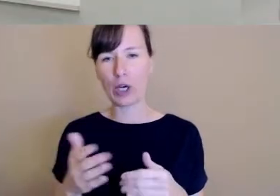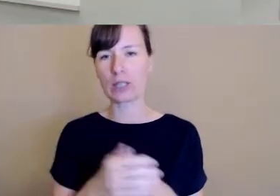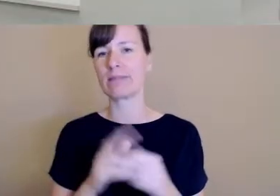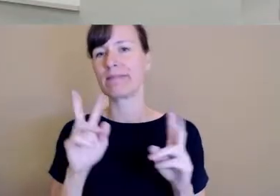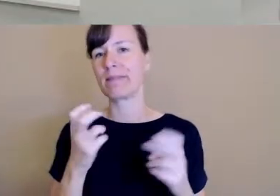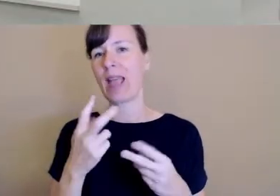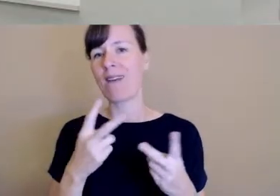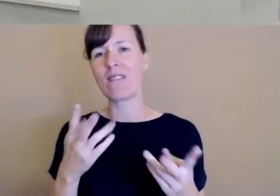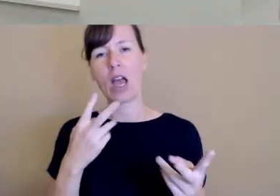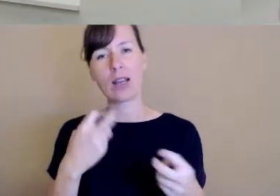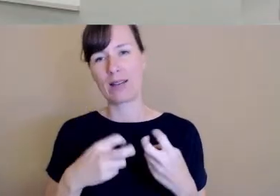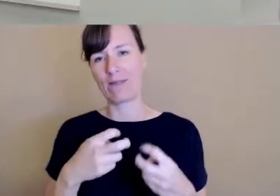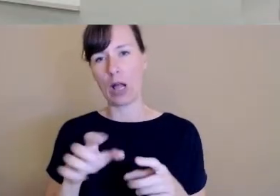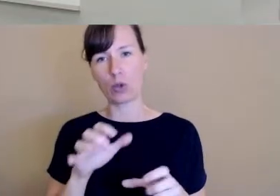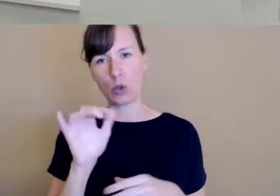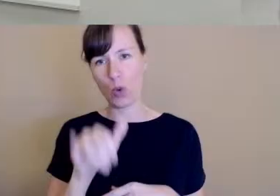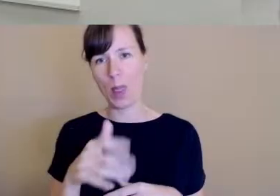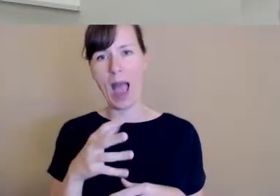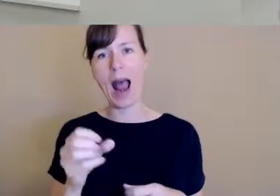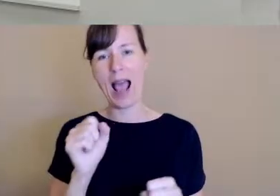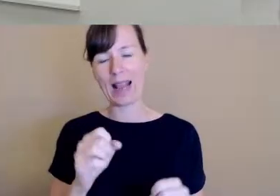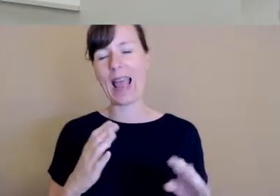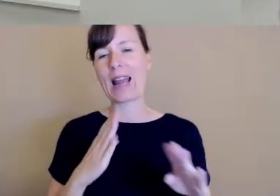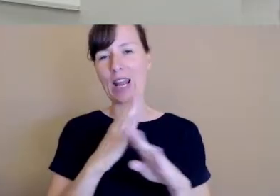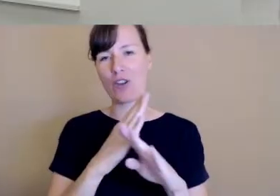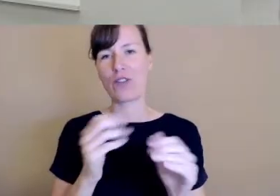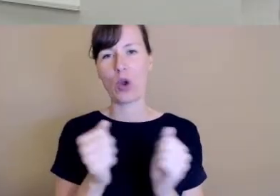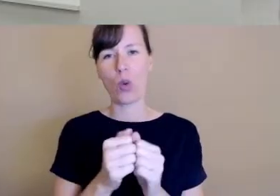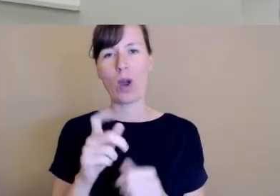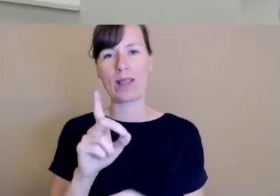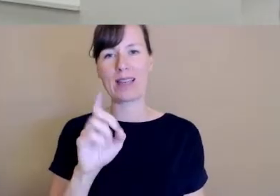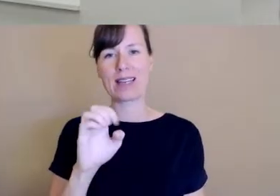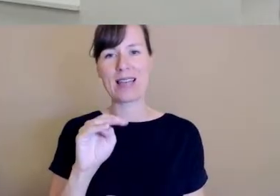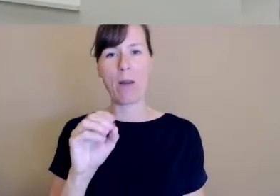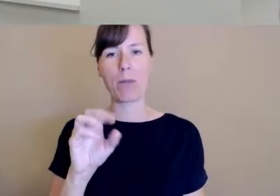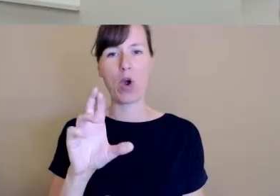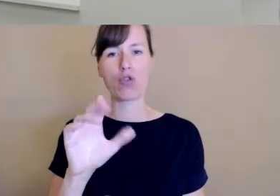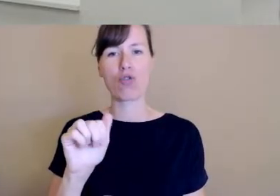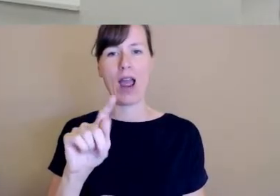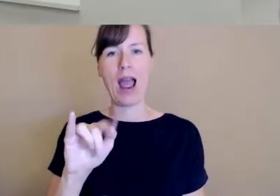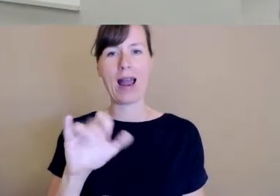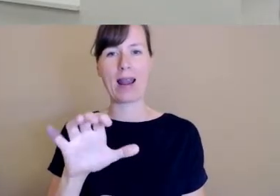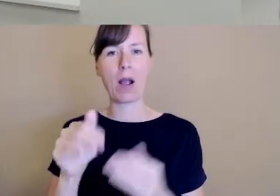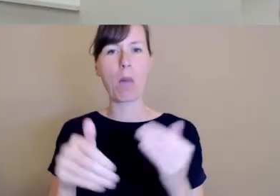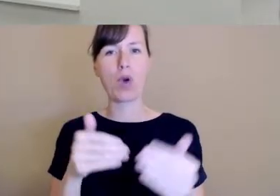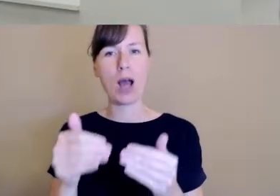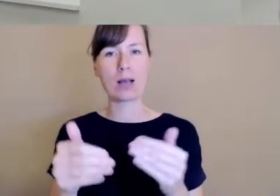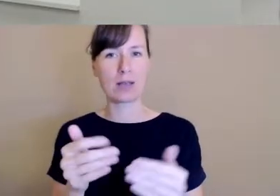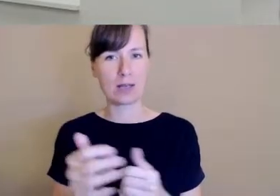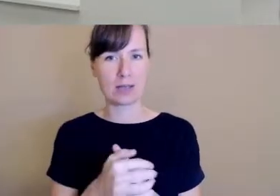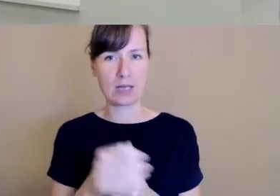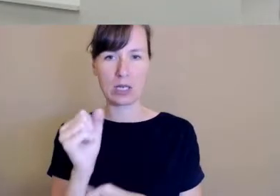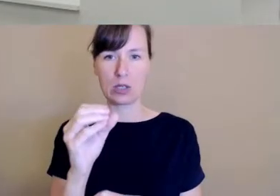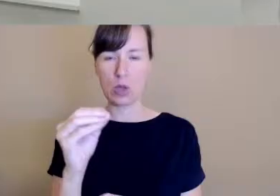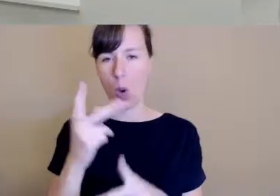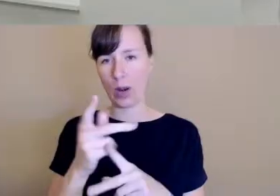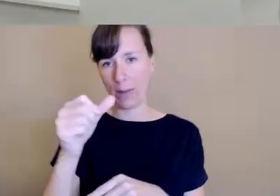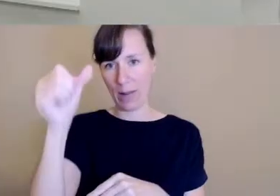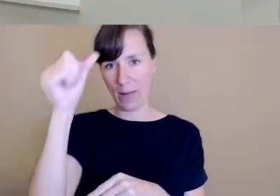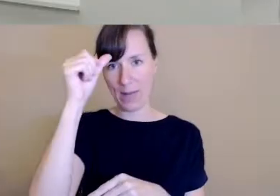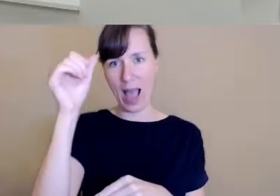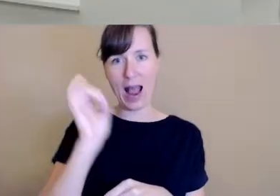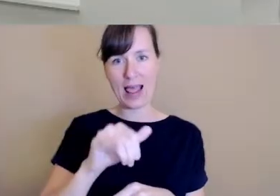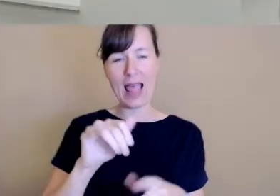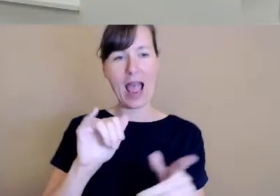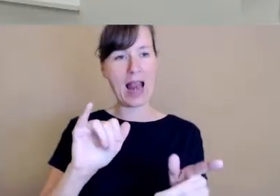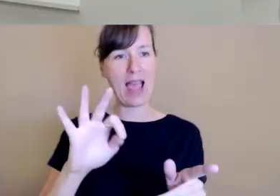gets in the way of the democratic process. So just to keep in mind, if the idea is that